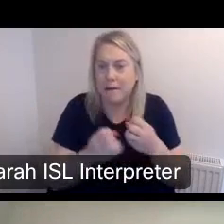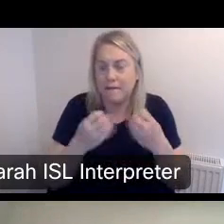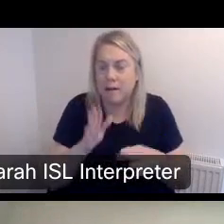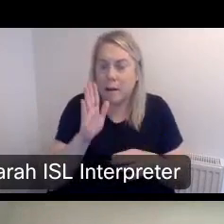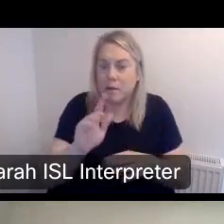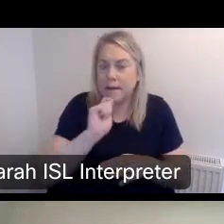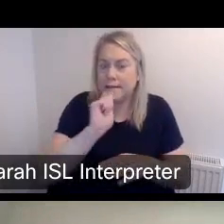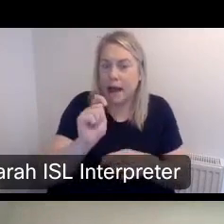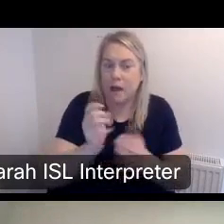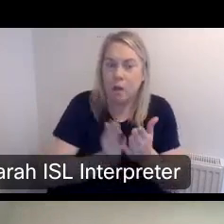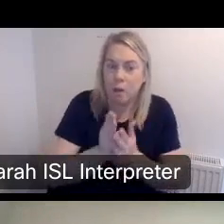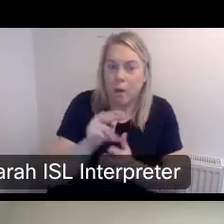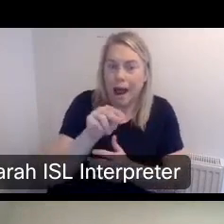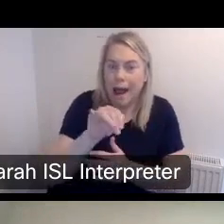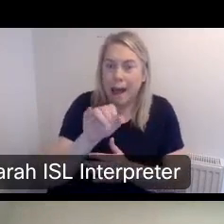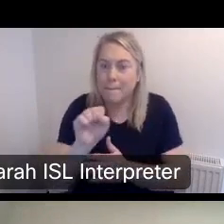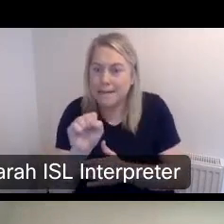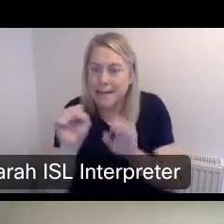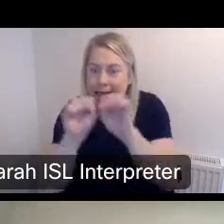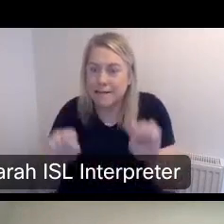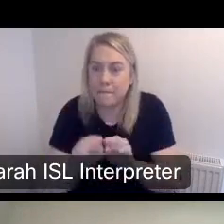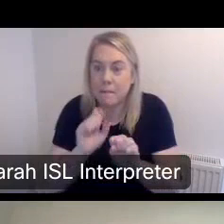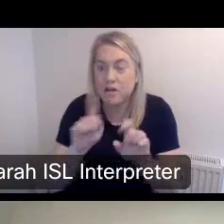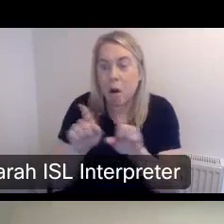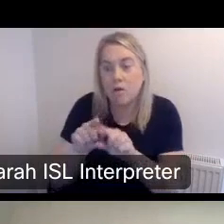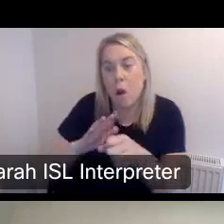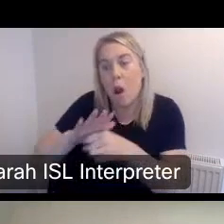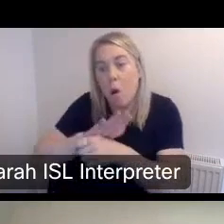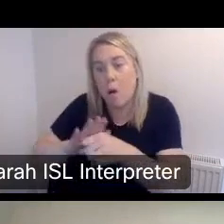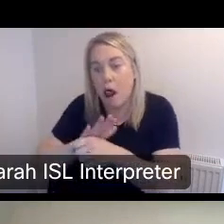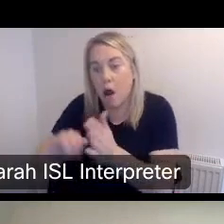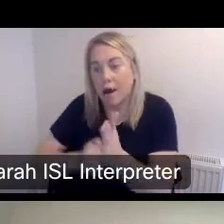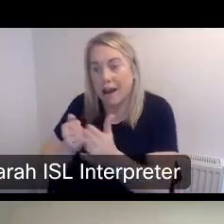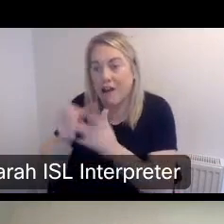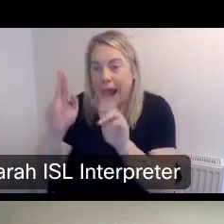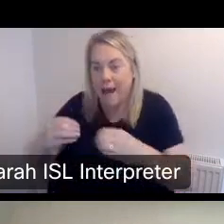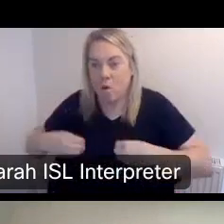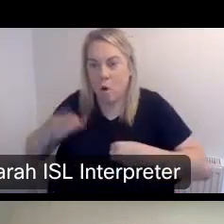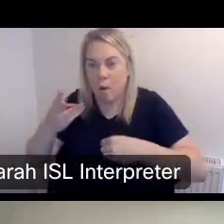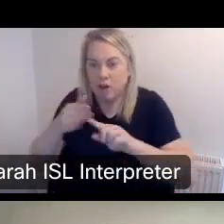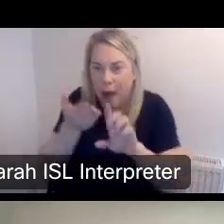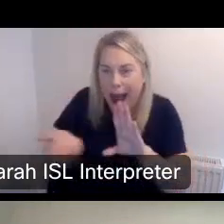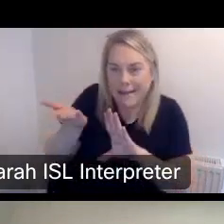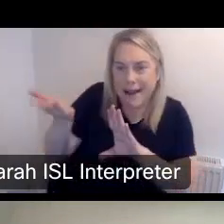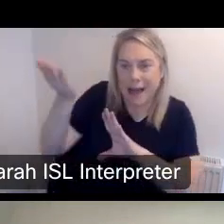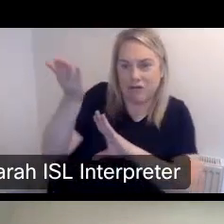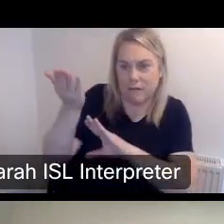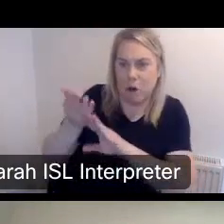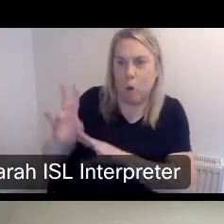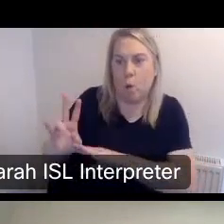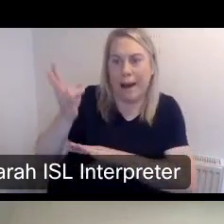through the NIM system, but local organisations will have their own means of escalating them quite promptly within